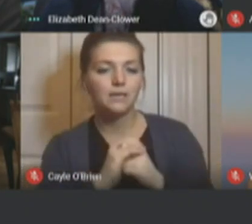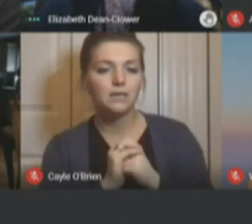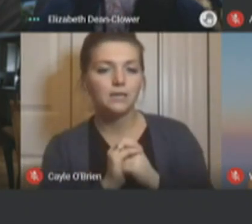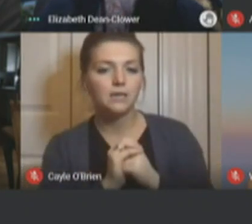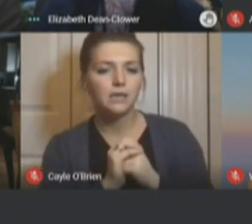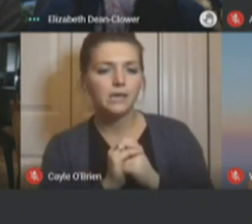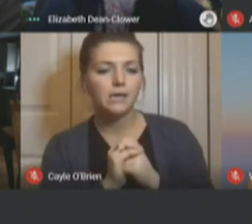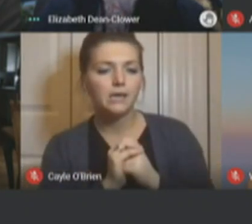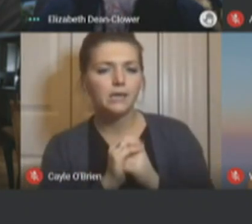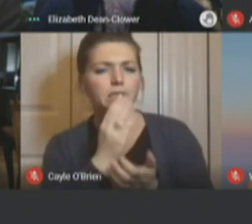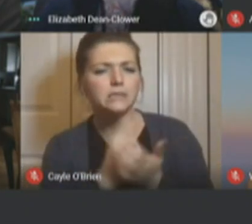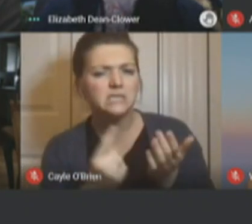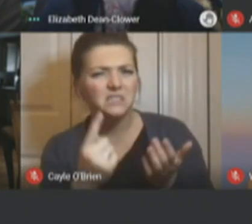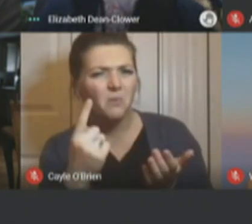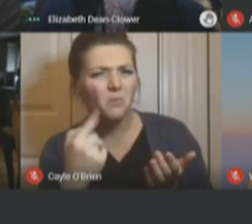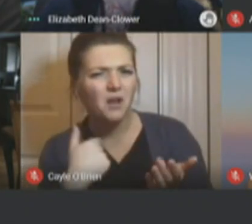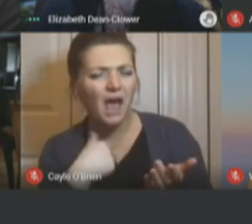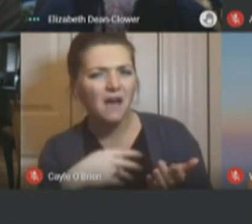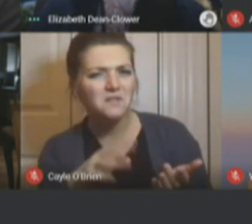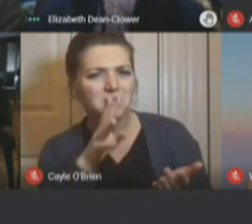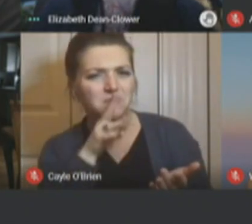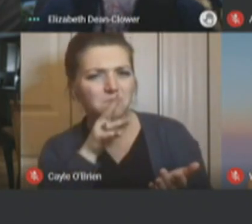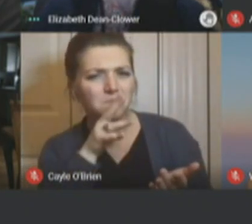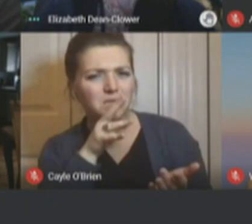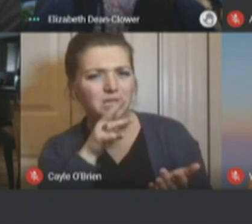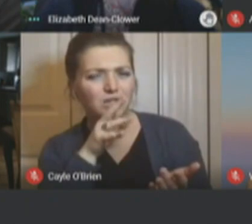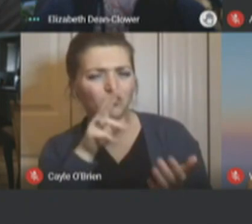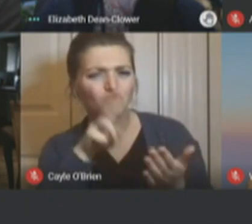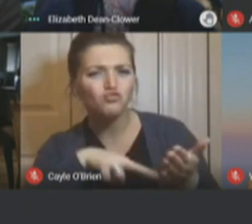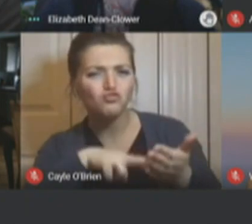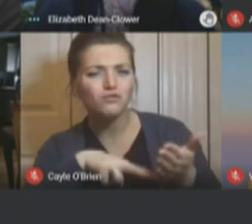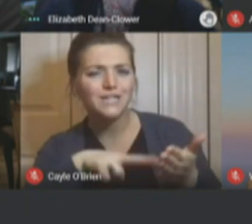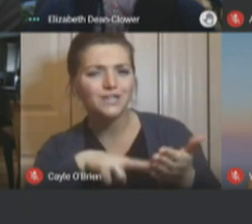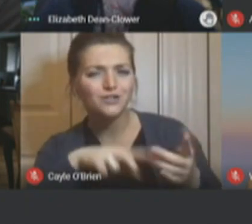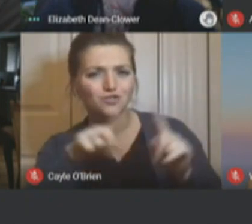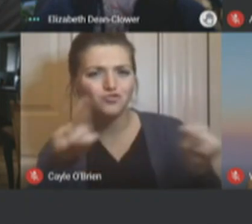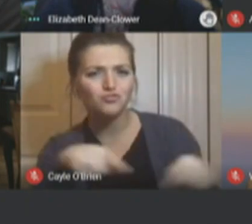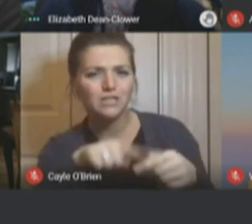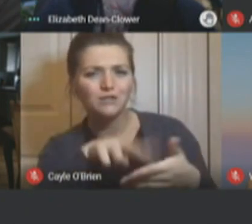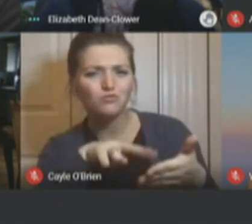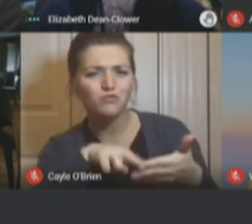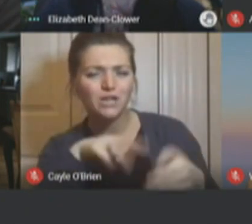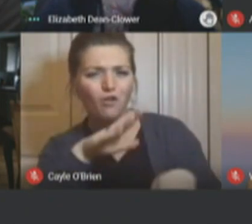Somebody's got their speaker on, their reader speaker on, so